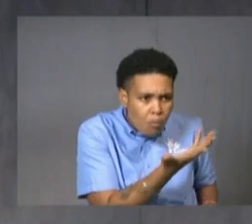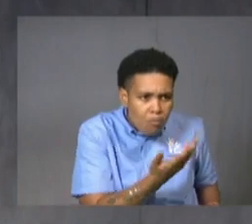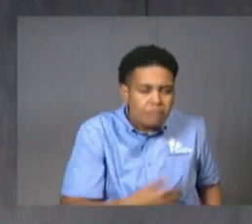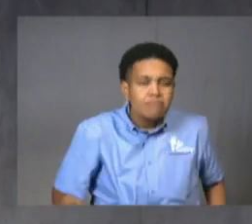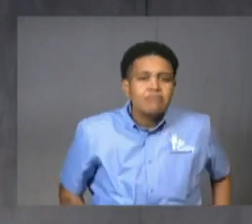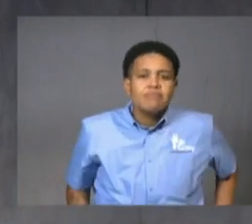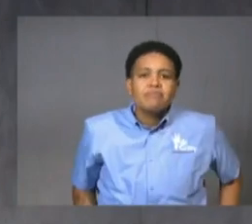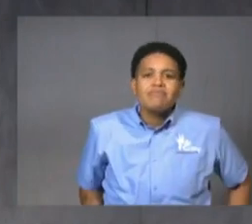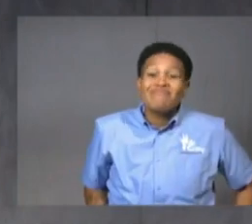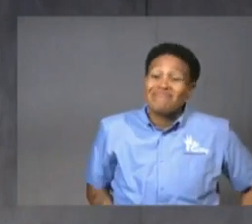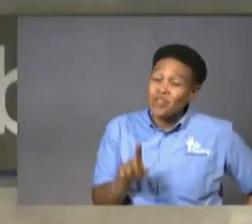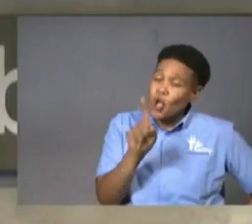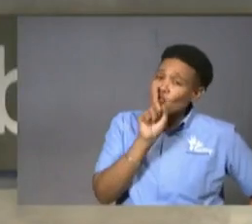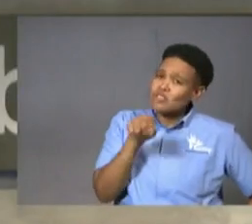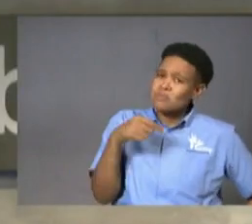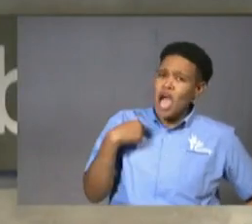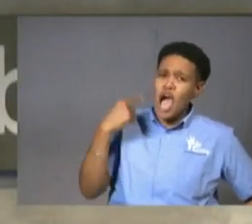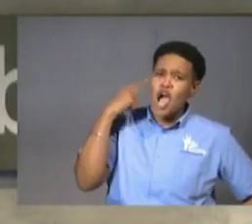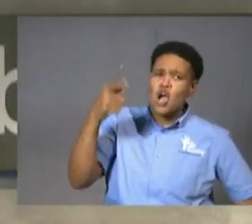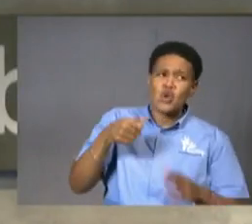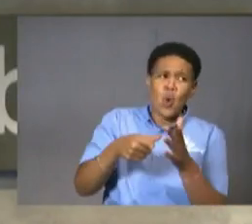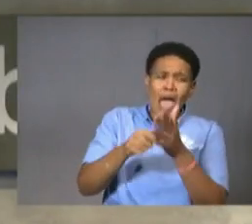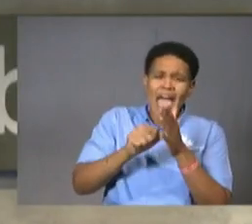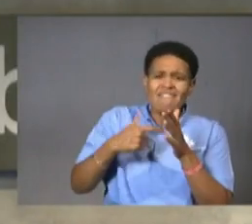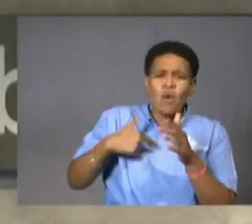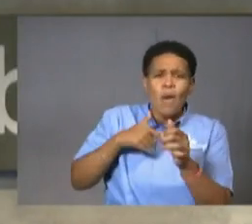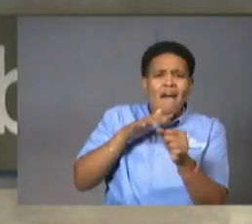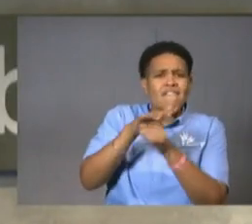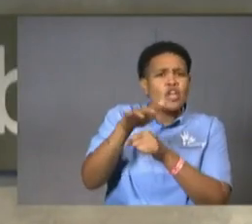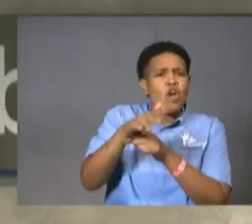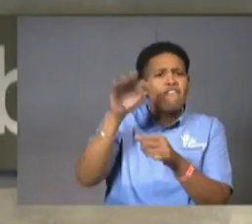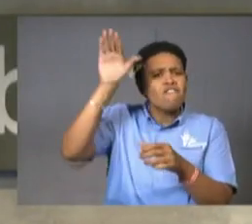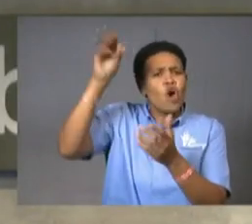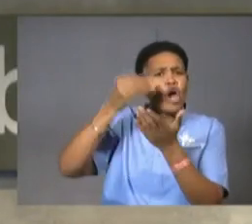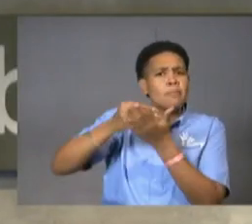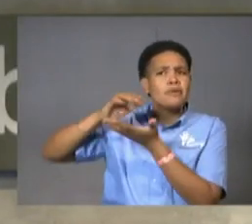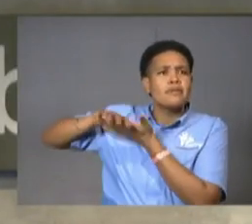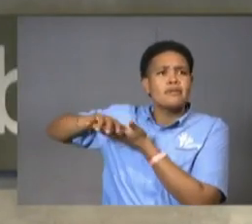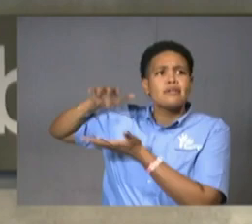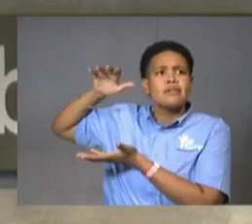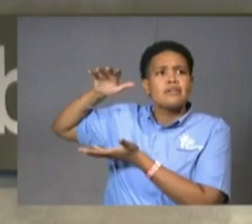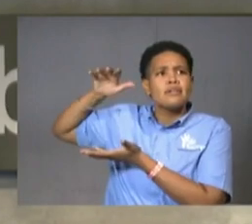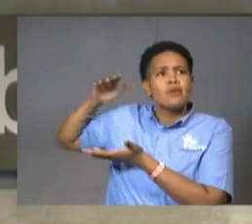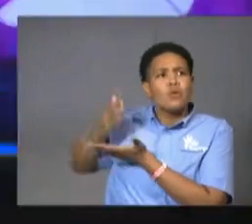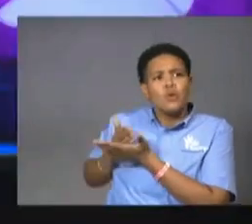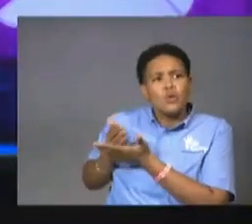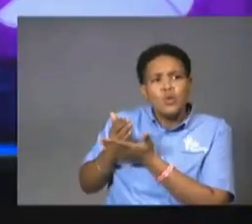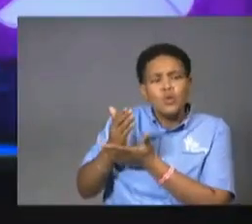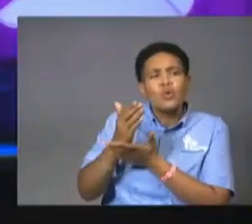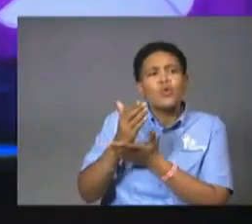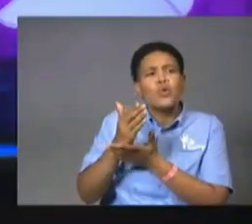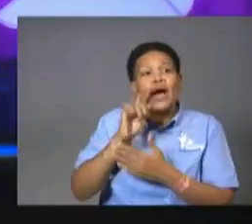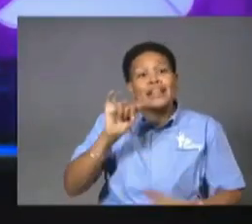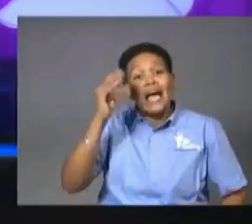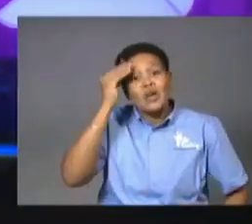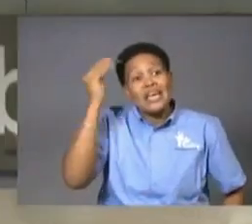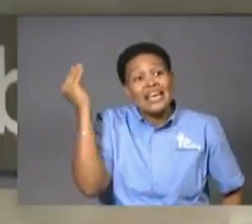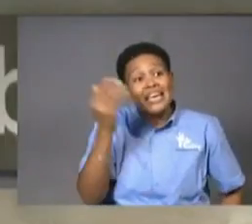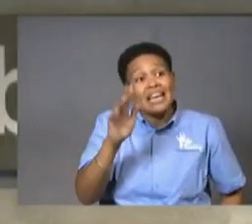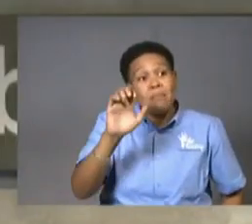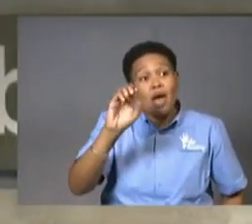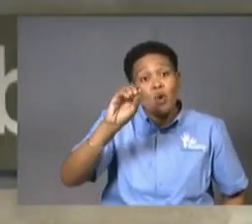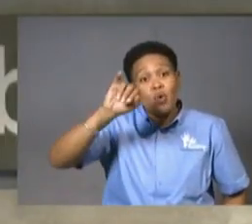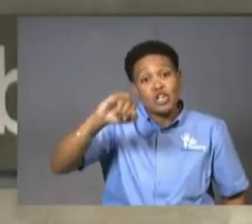Clark, I heard you emphasize that we have enough foreign reserves to weather this storm, and that was indicated by the BOJ